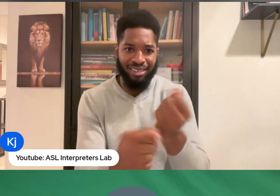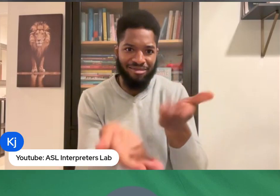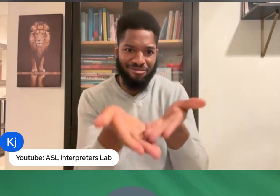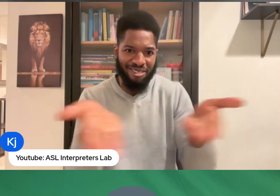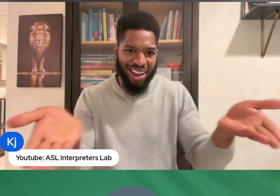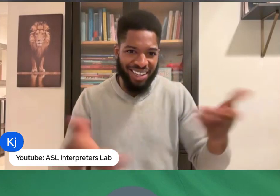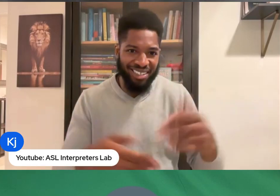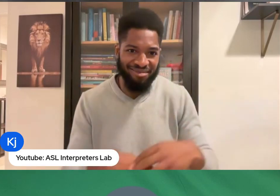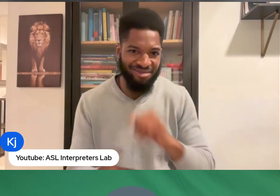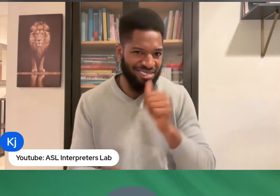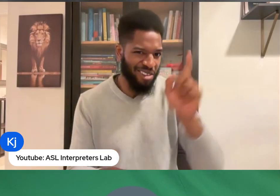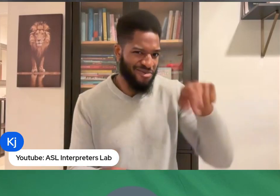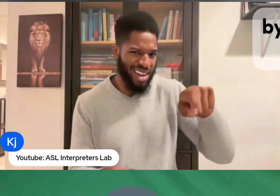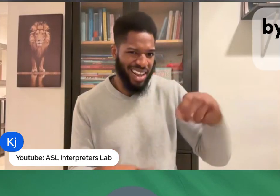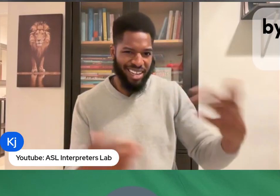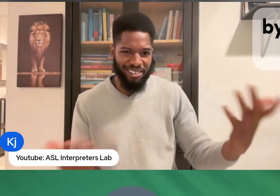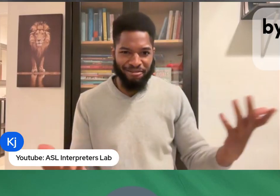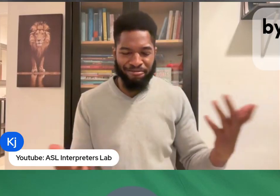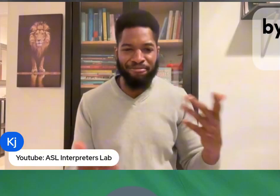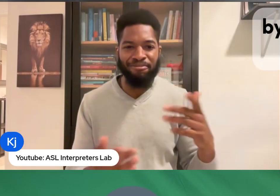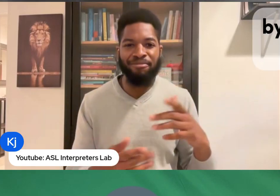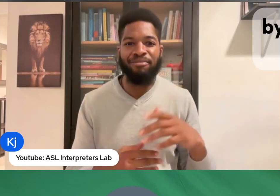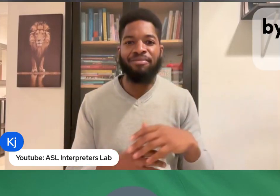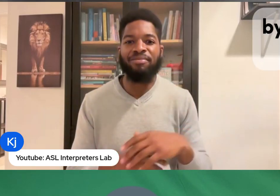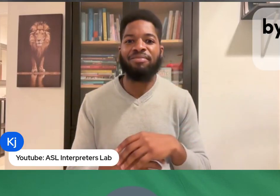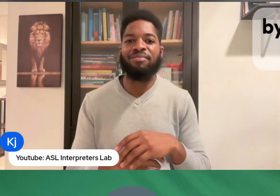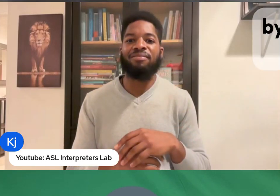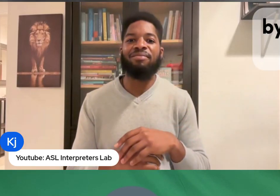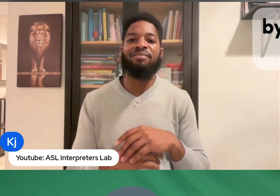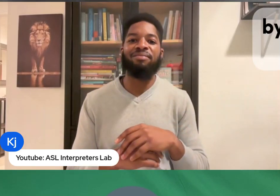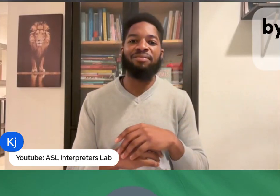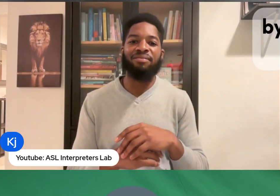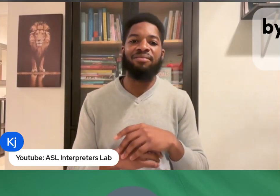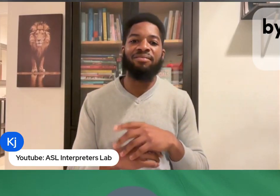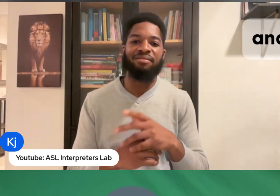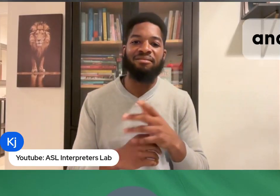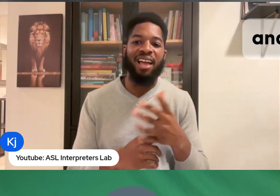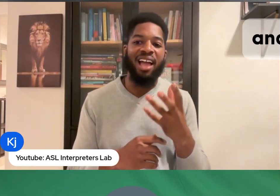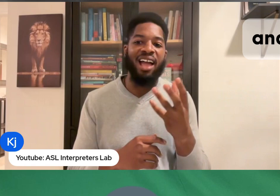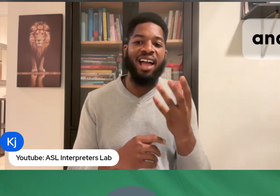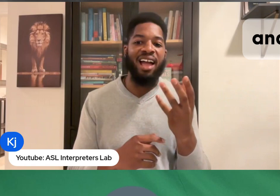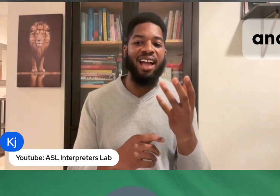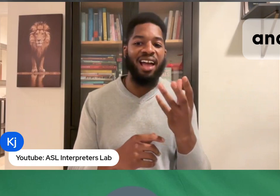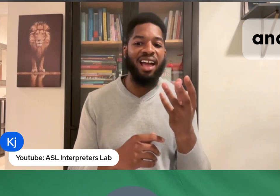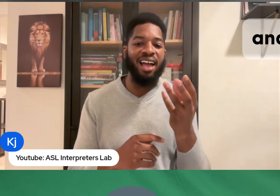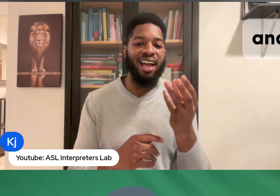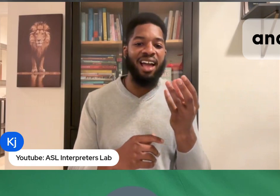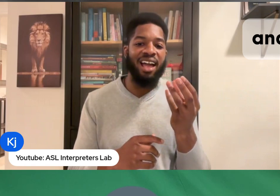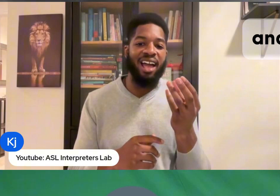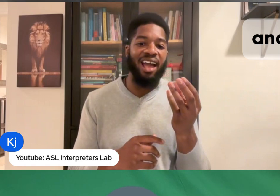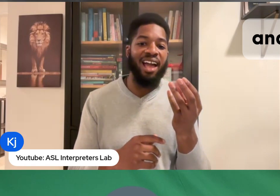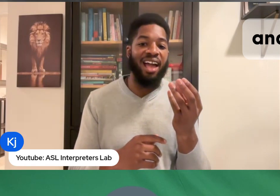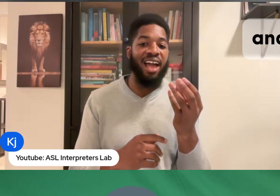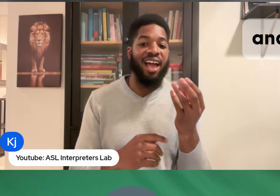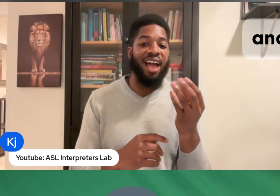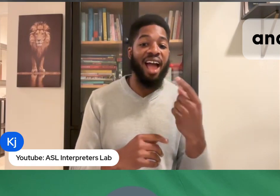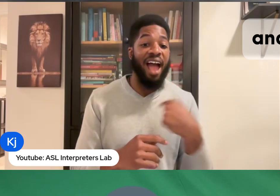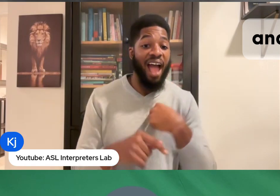process by which to bring things to market, and Now, I in turn